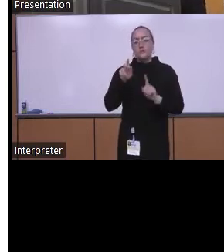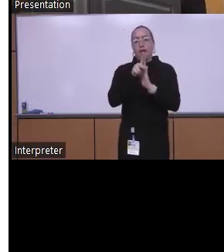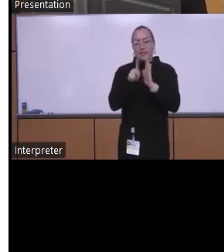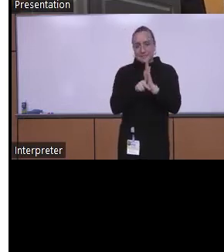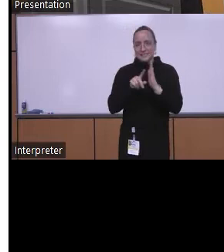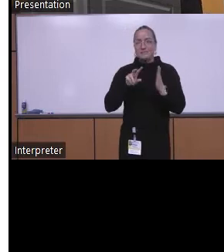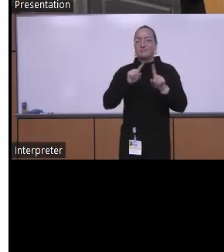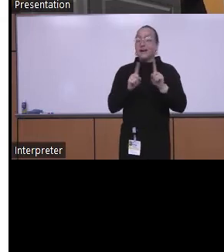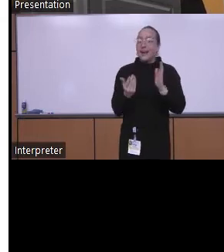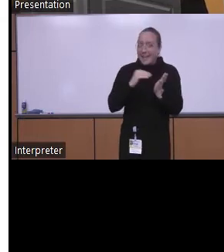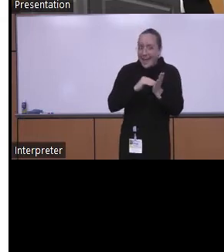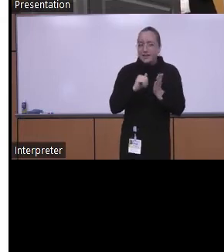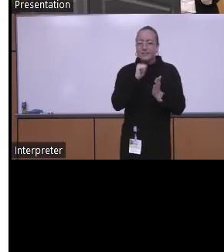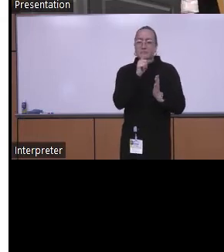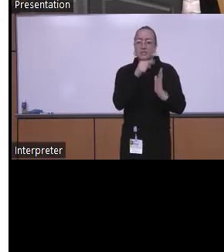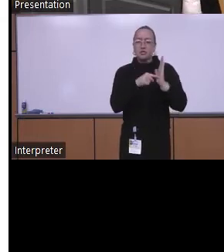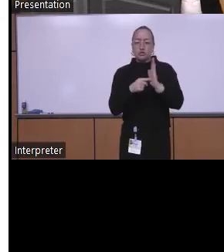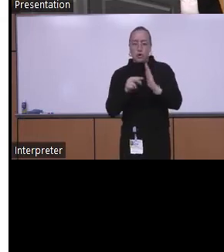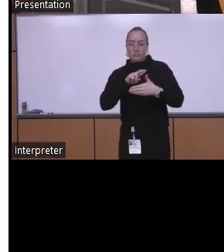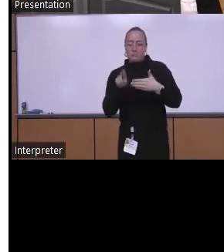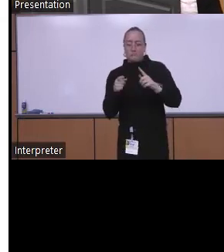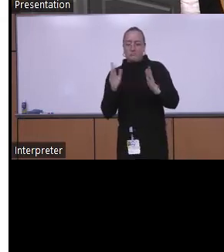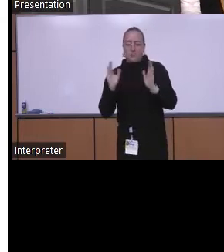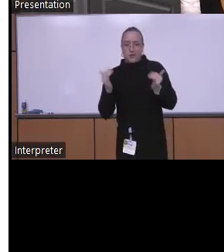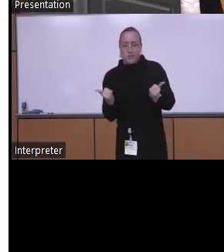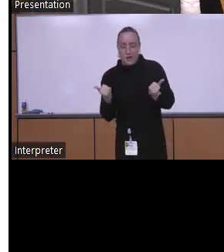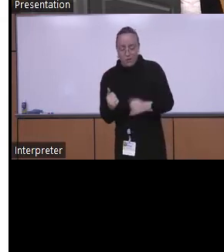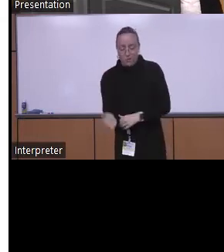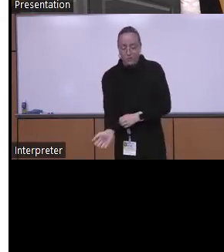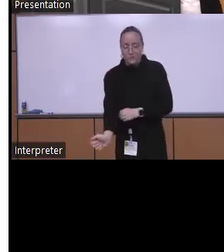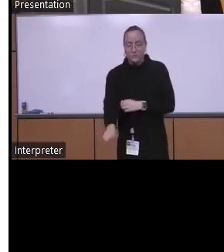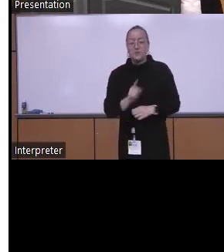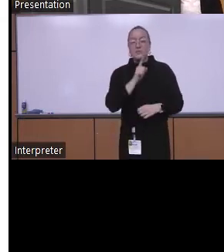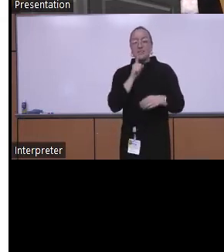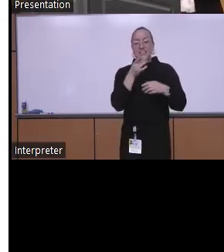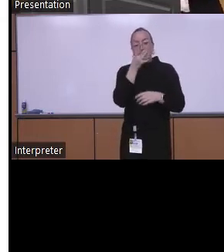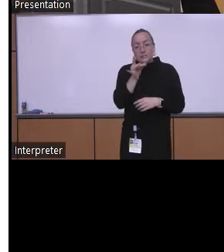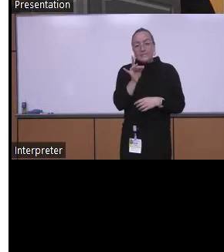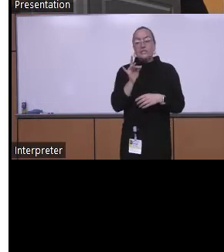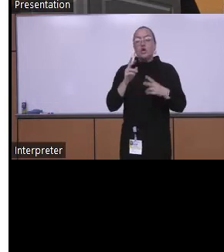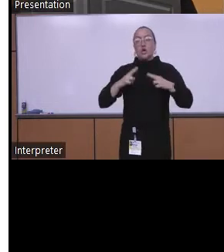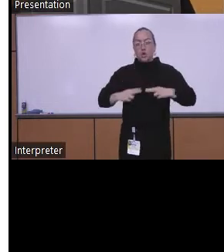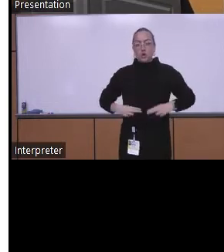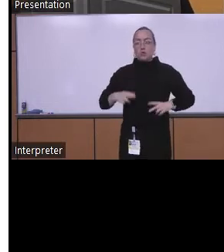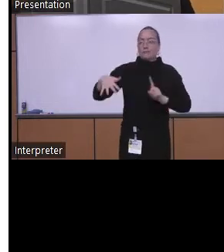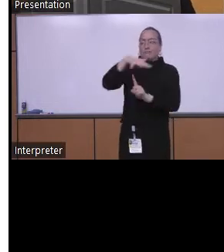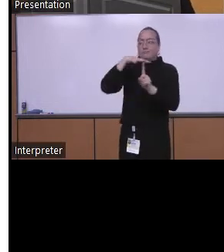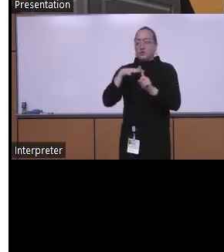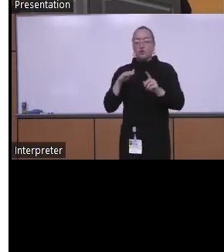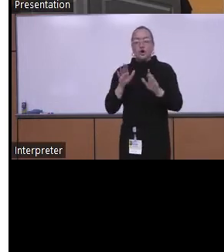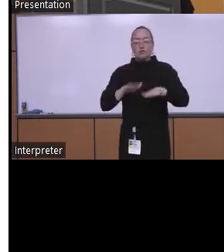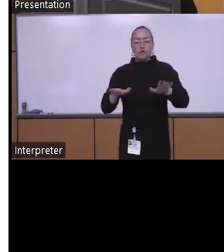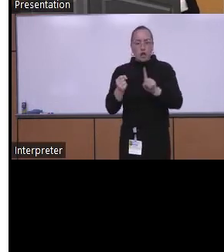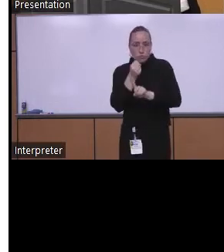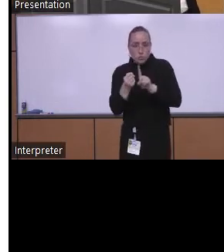reflect what we know about child abuse. In an era when the media is particularly interested in the human face of child abuse, Parents Anonymous lent itself well to